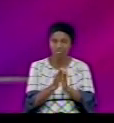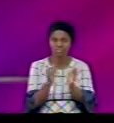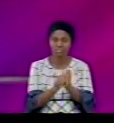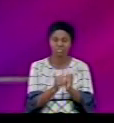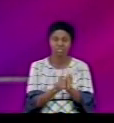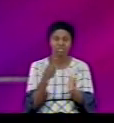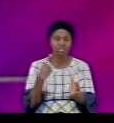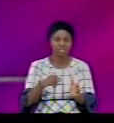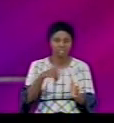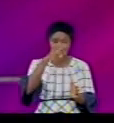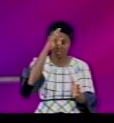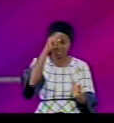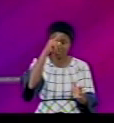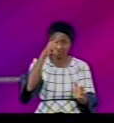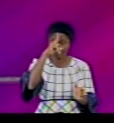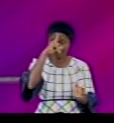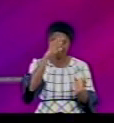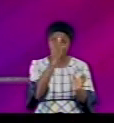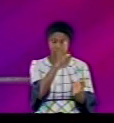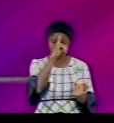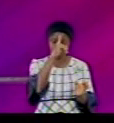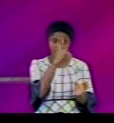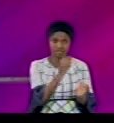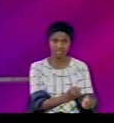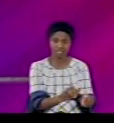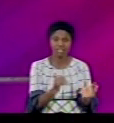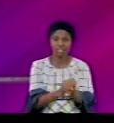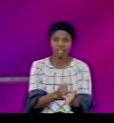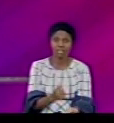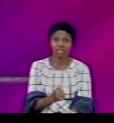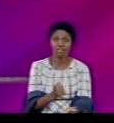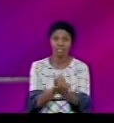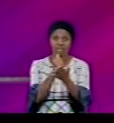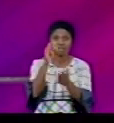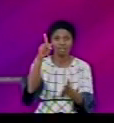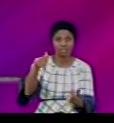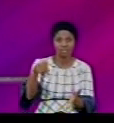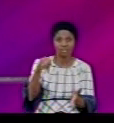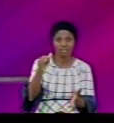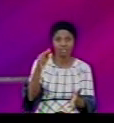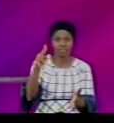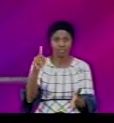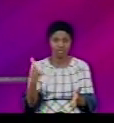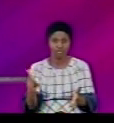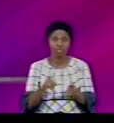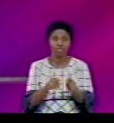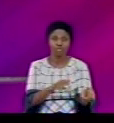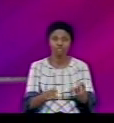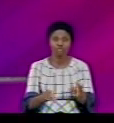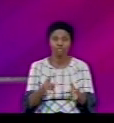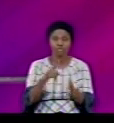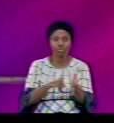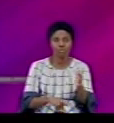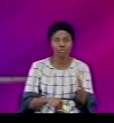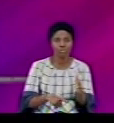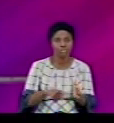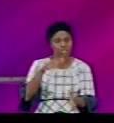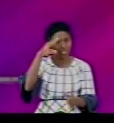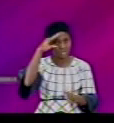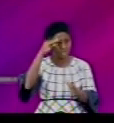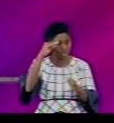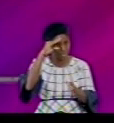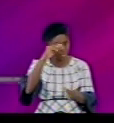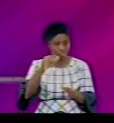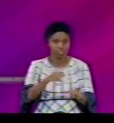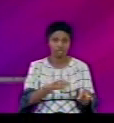was and enabled him to do what he did, let's pray that God will plant the same faith in our heart. That